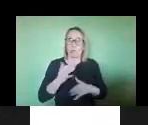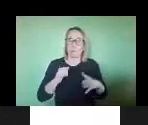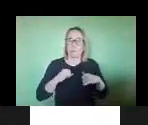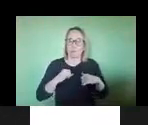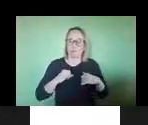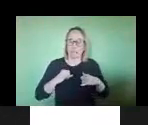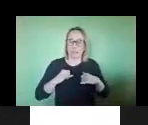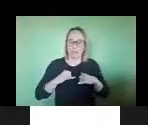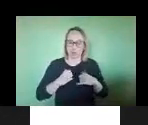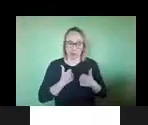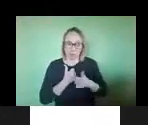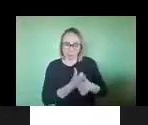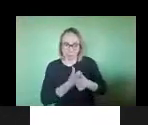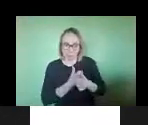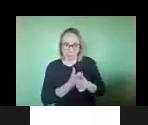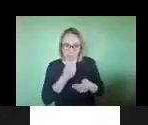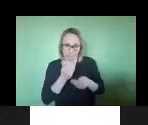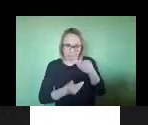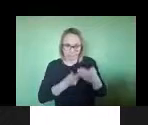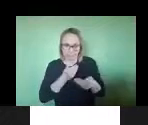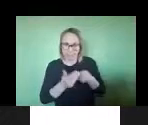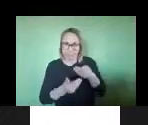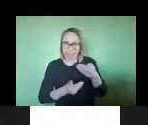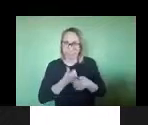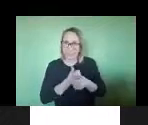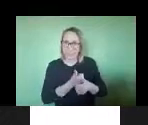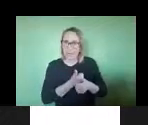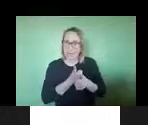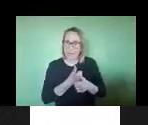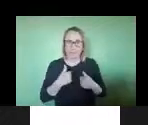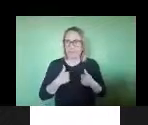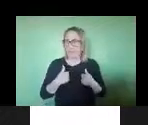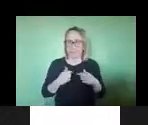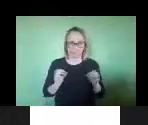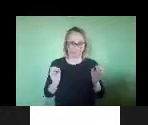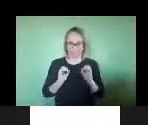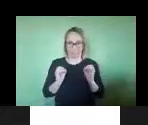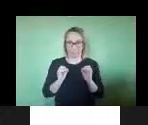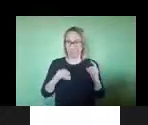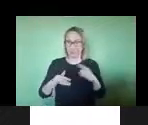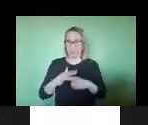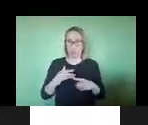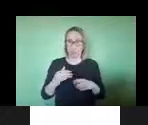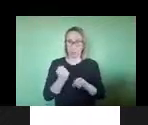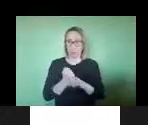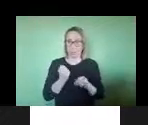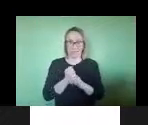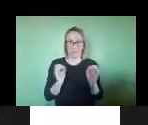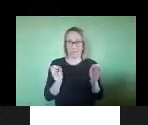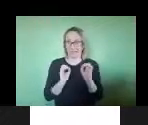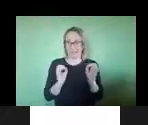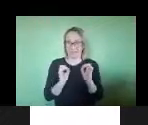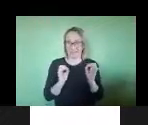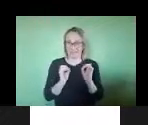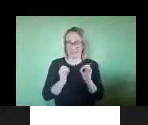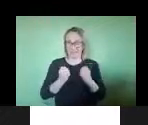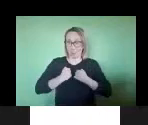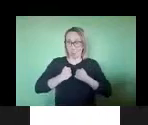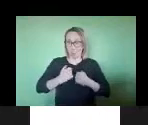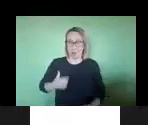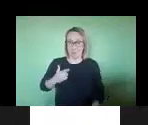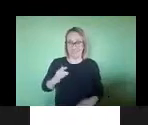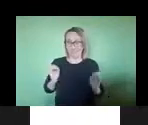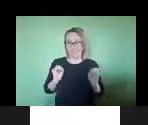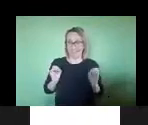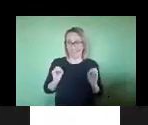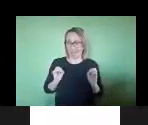talked me through it and helped me along, because I hadn't used any social media in my personal life. It was just one of